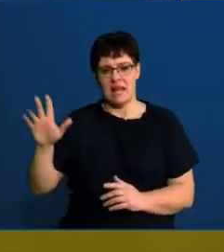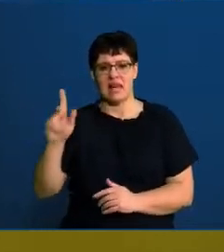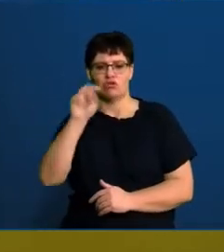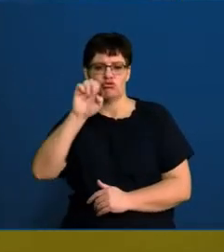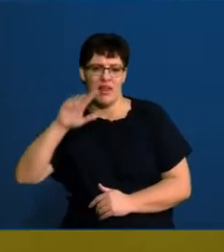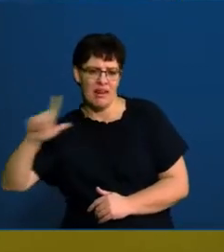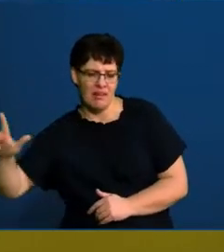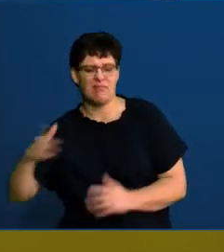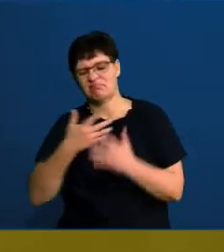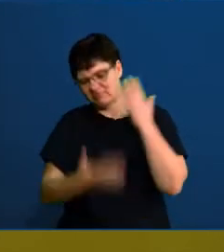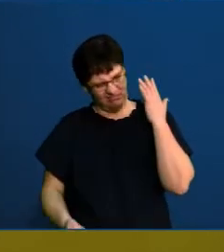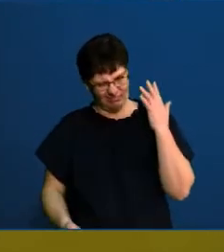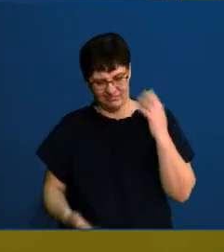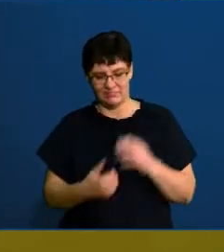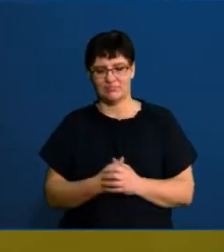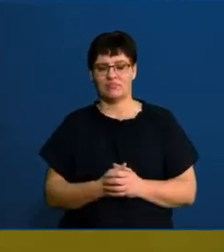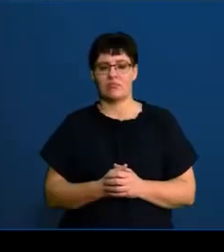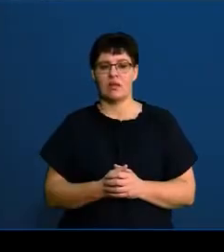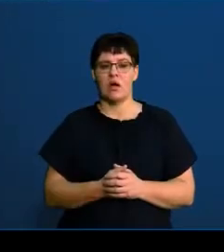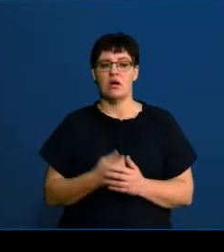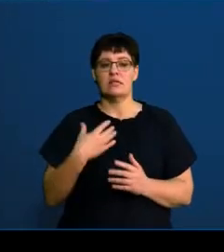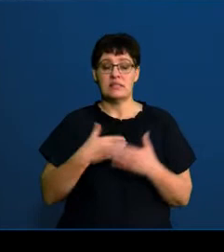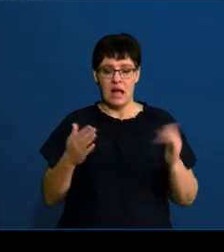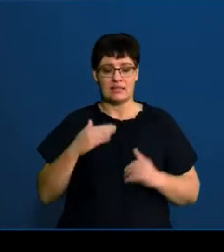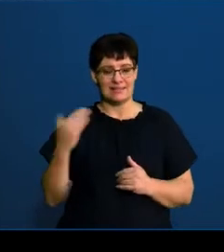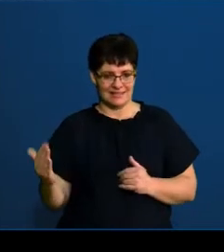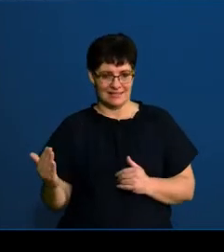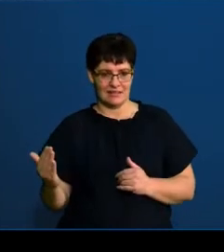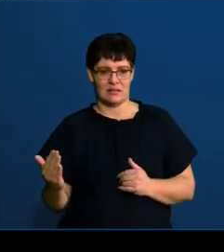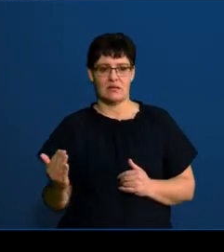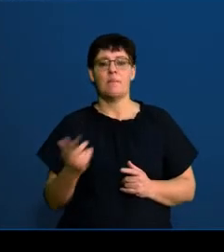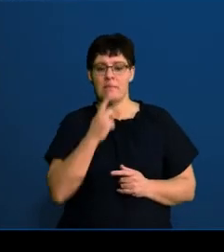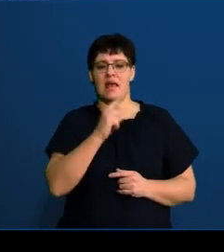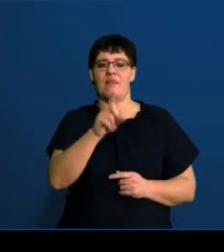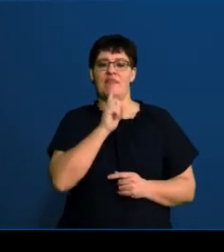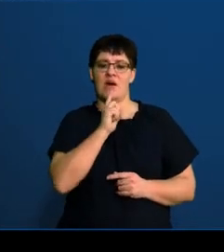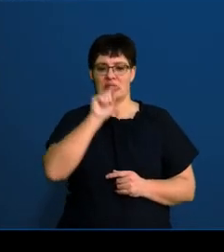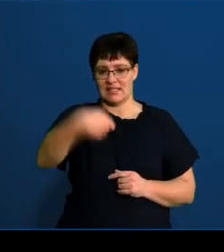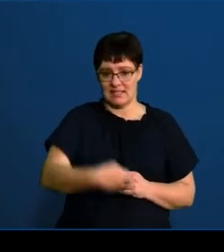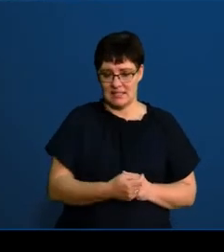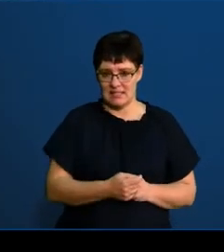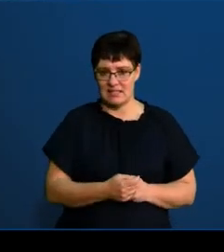etc. So, starting from this side, I know that that is thousands. So I've got